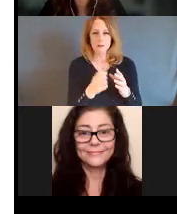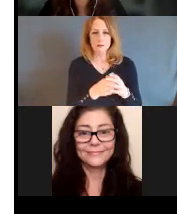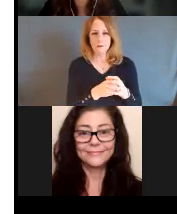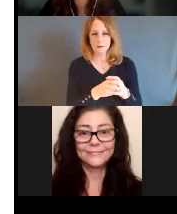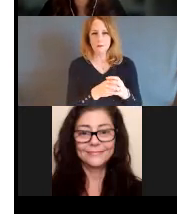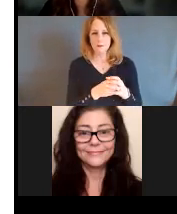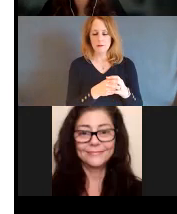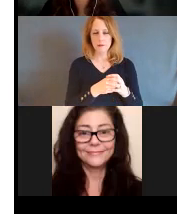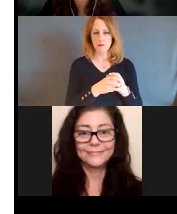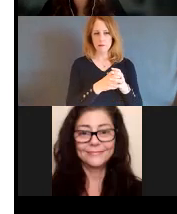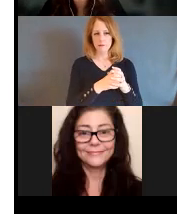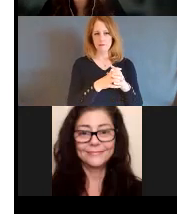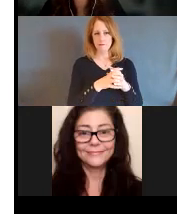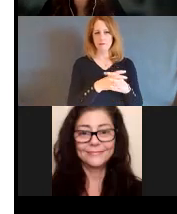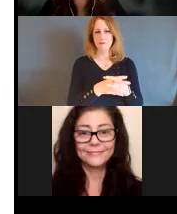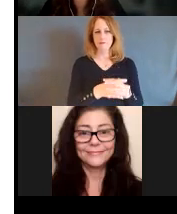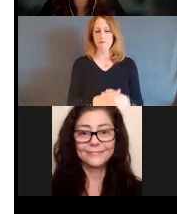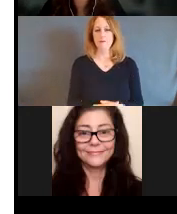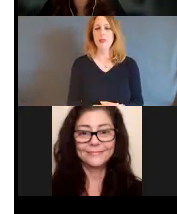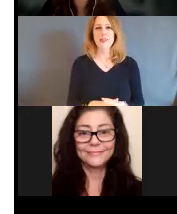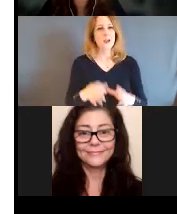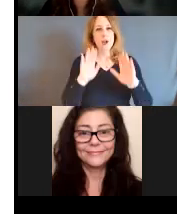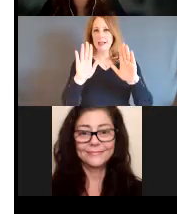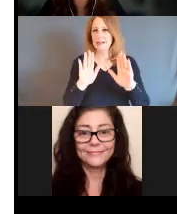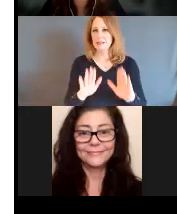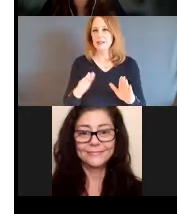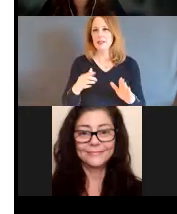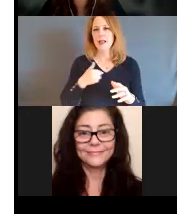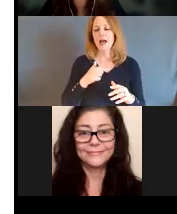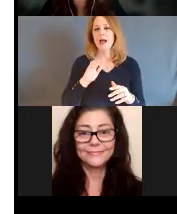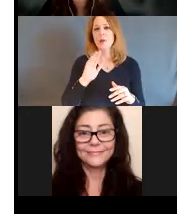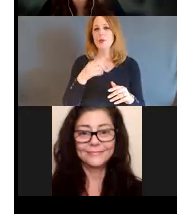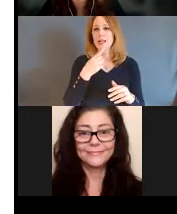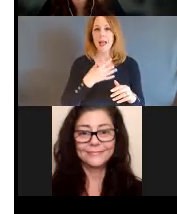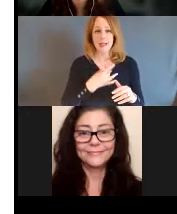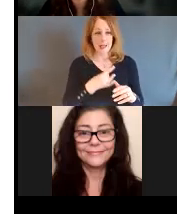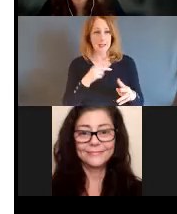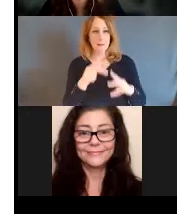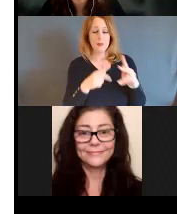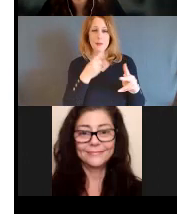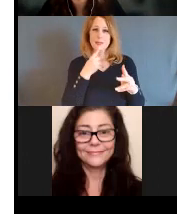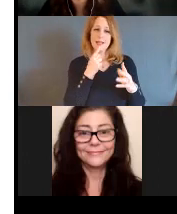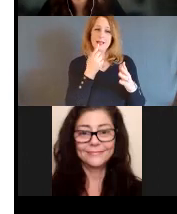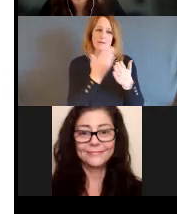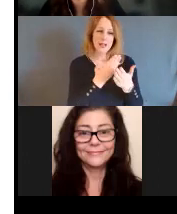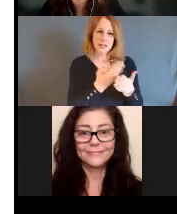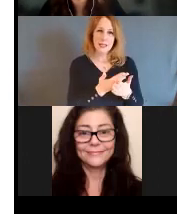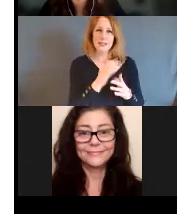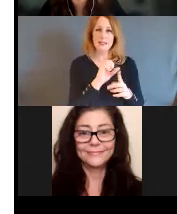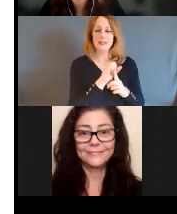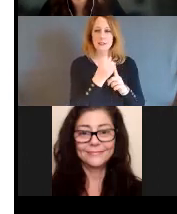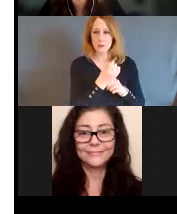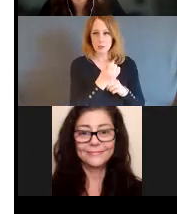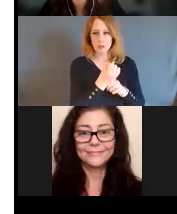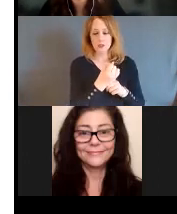resource available. These are excellent, excellent. I would say I like the folks that were talking about validating his situation.